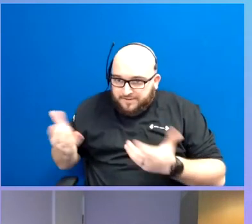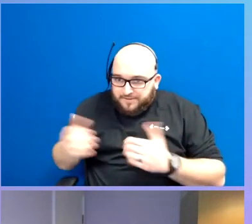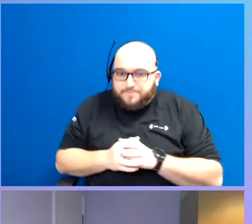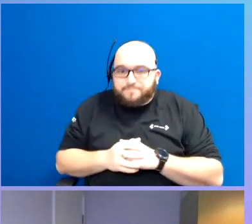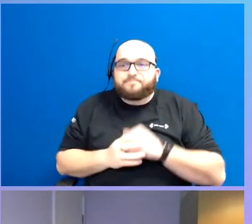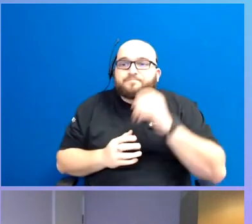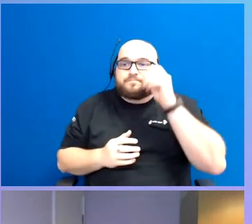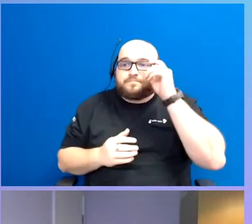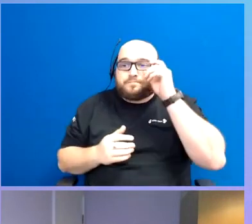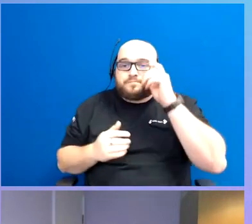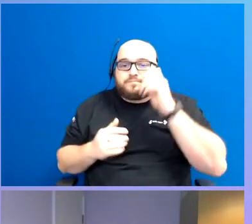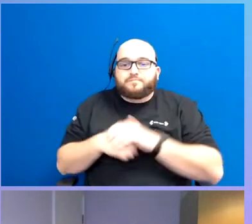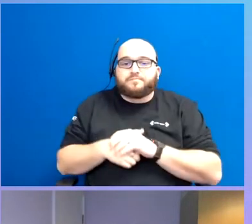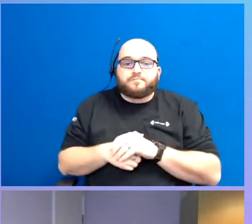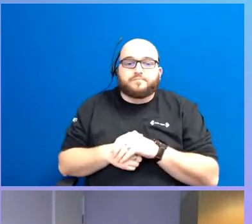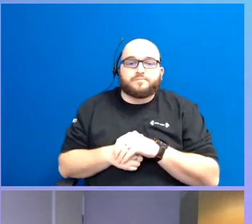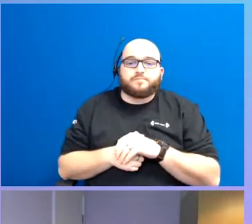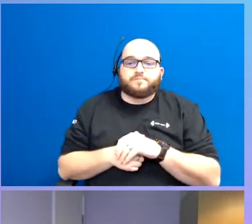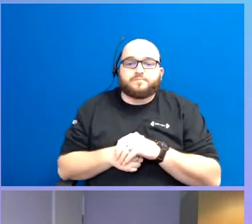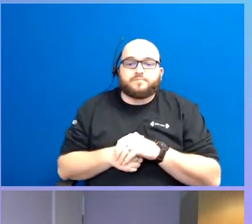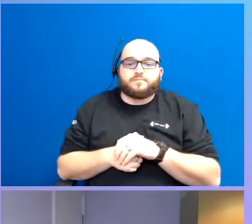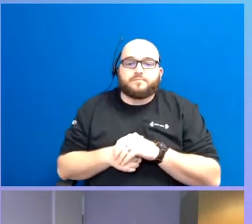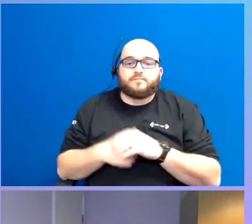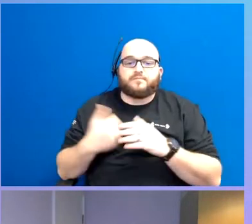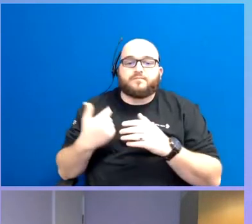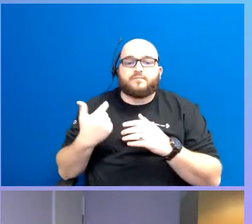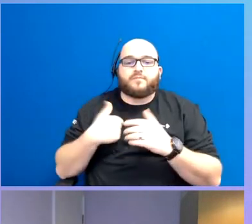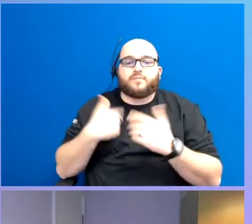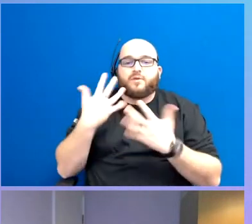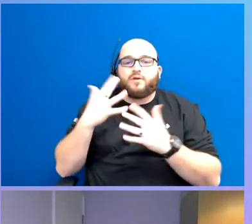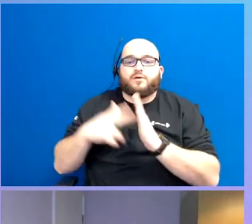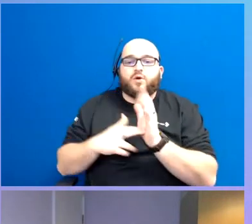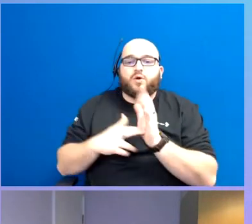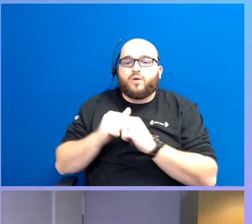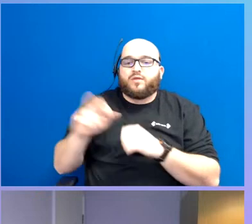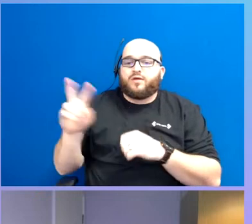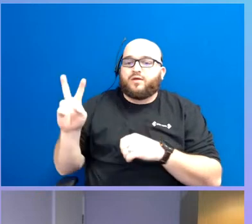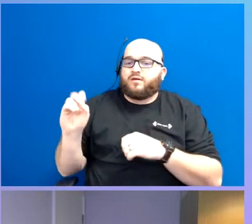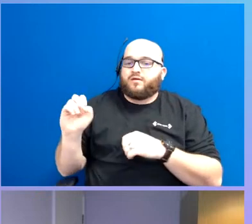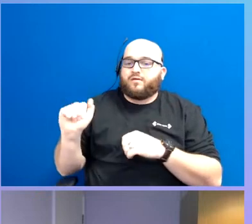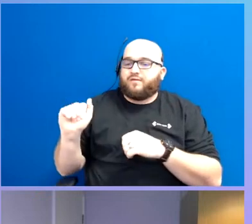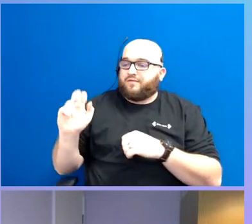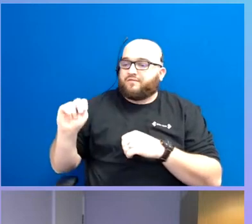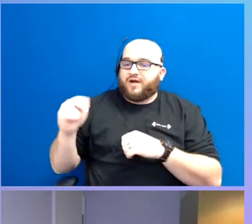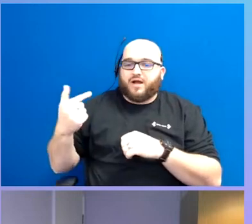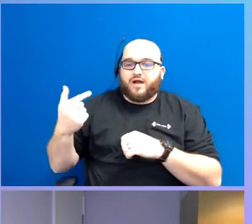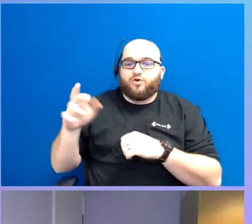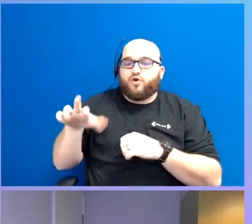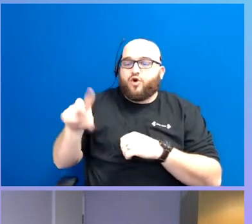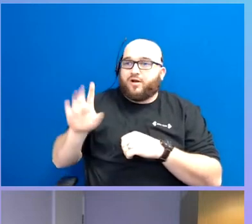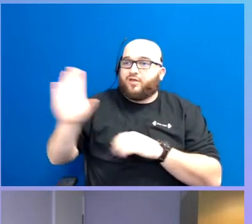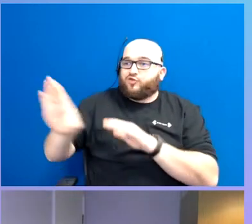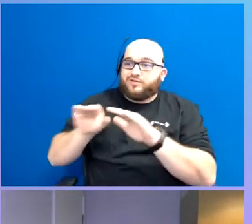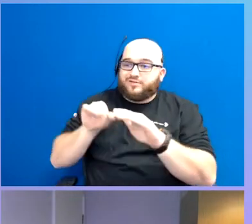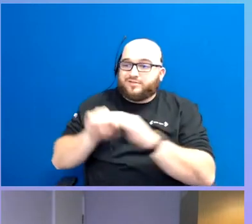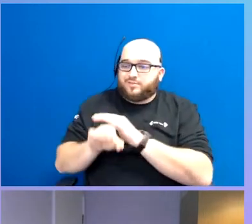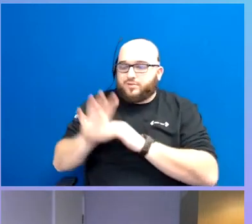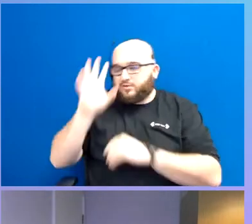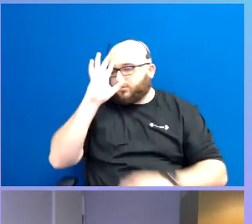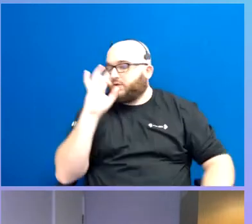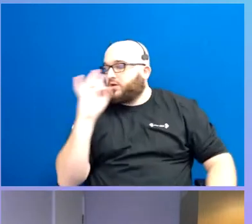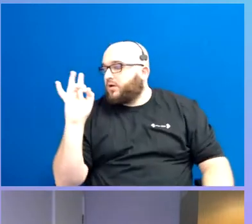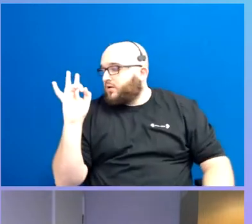I was contrasted with Vanguard, whose accessibility was terrible. And I